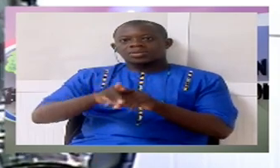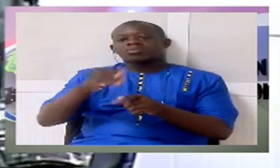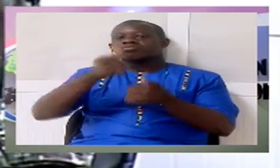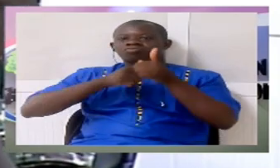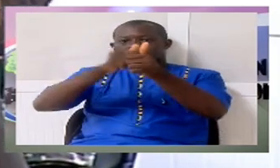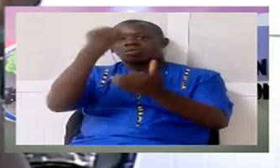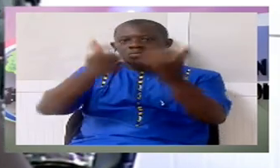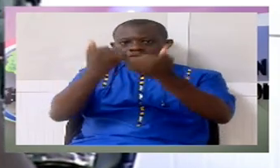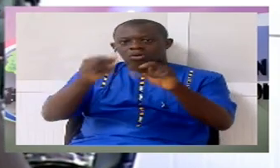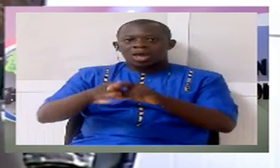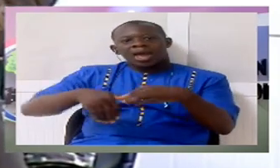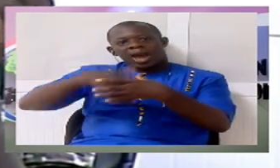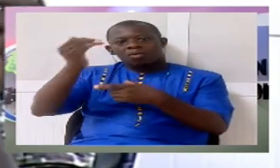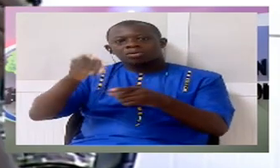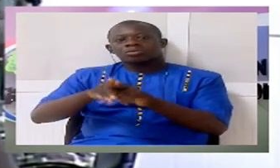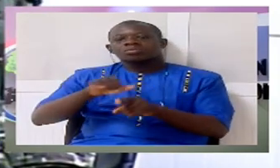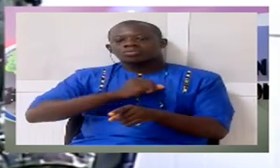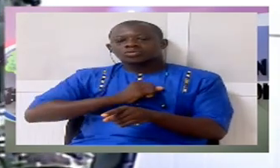out